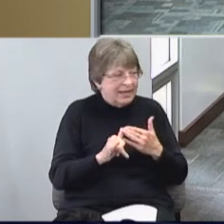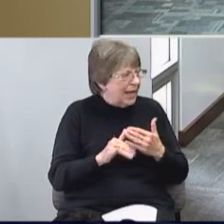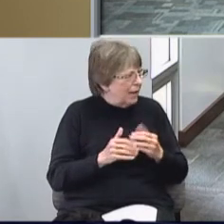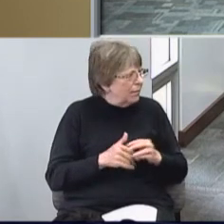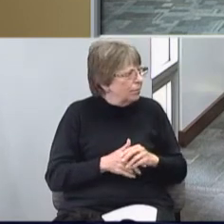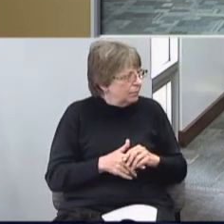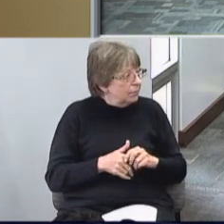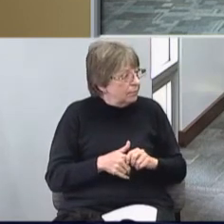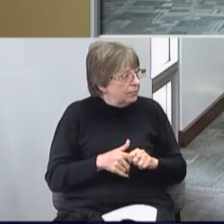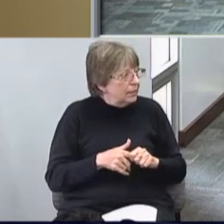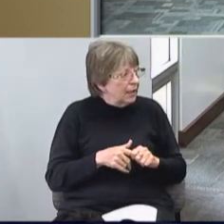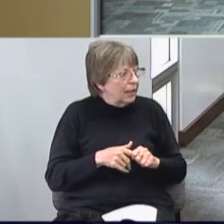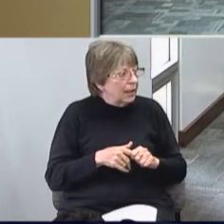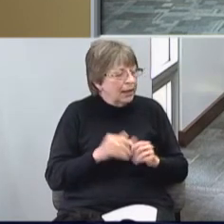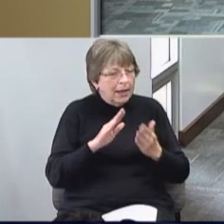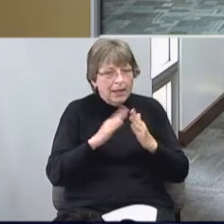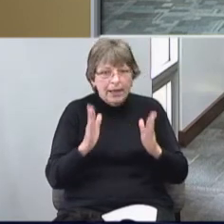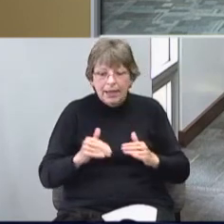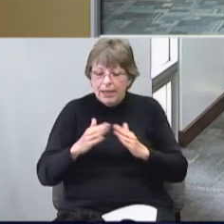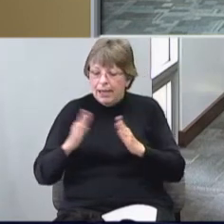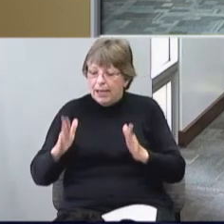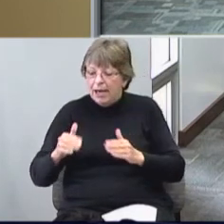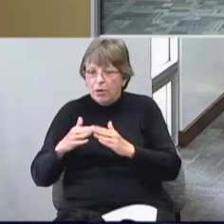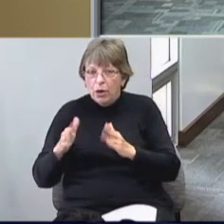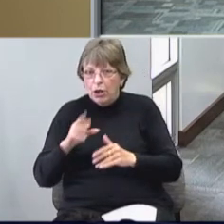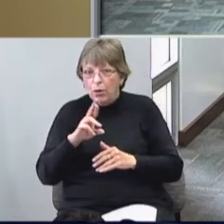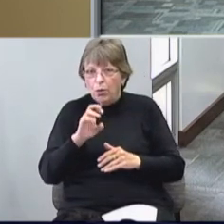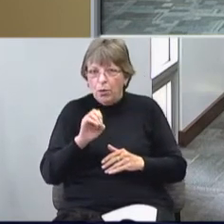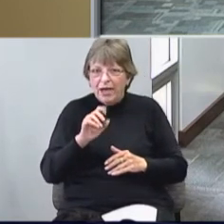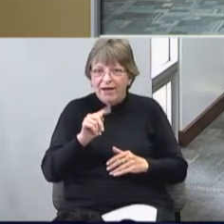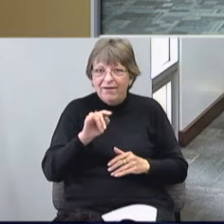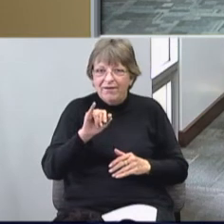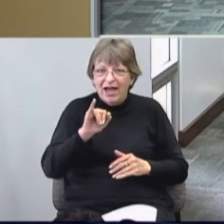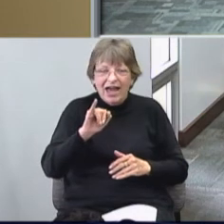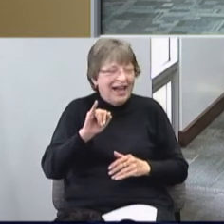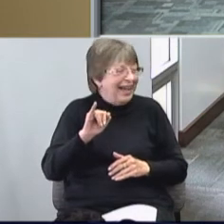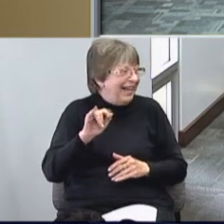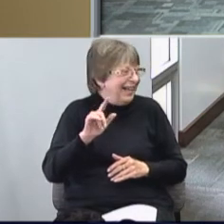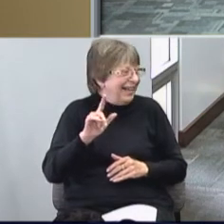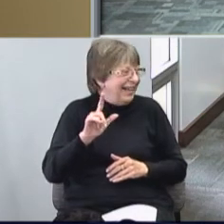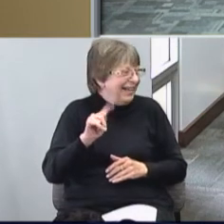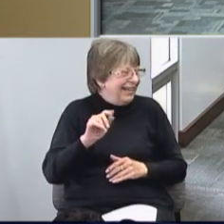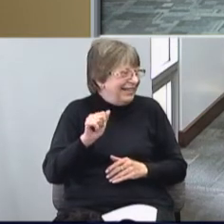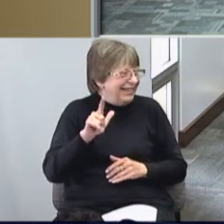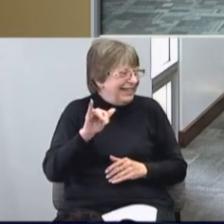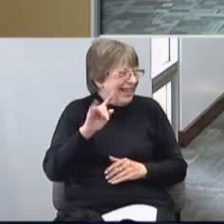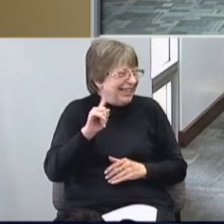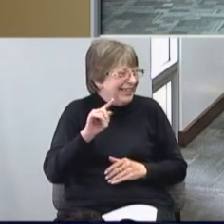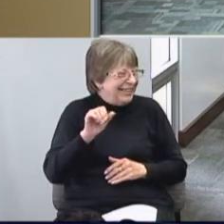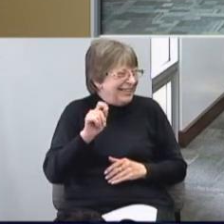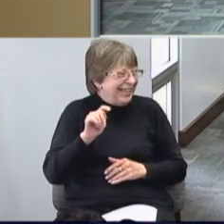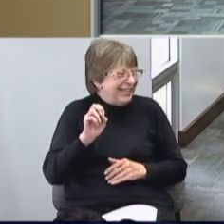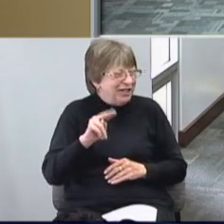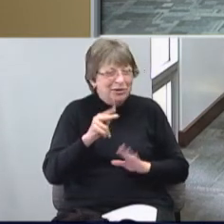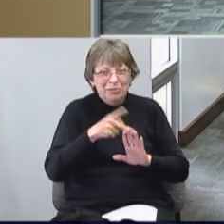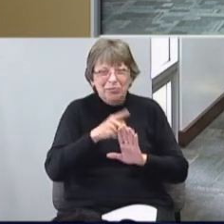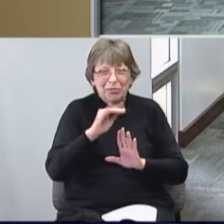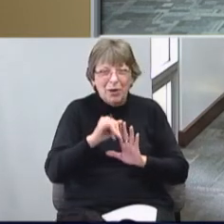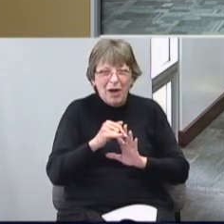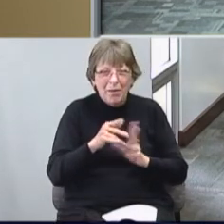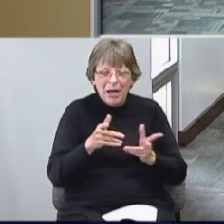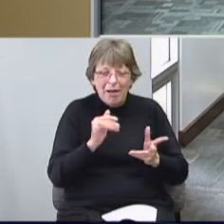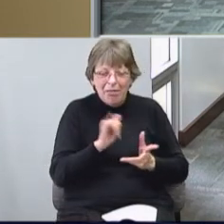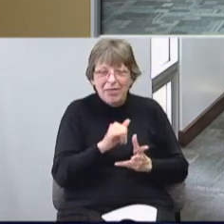the Neighborhood Revitalization Program. I might need a little help from staff here, but I'm going to try and wing it here. It's a